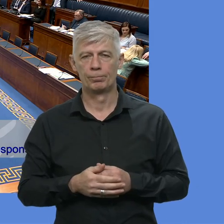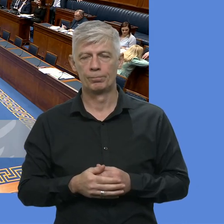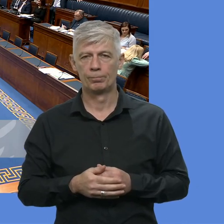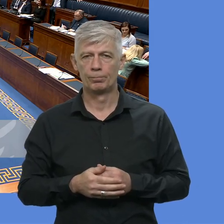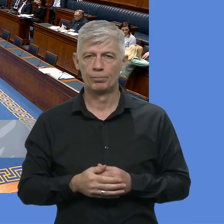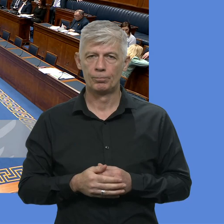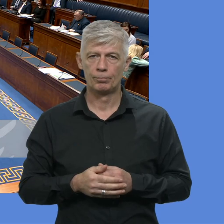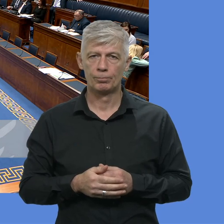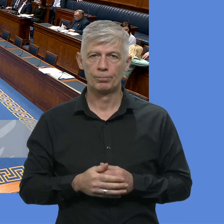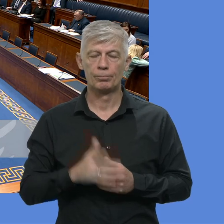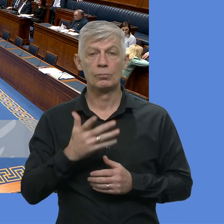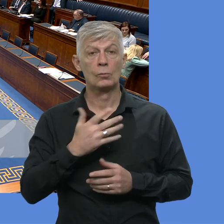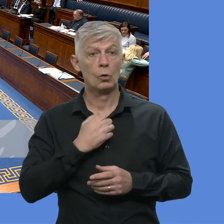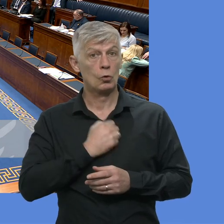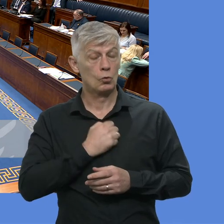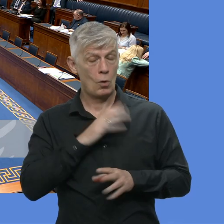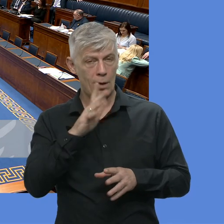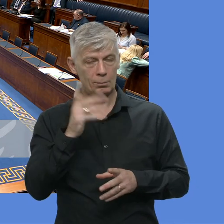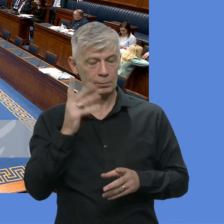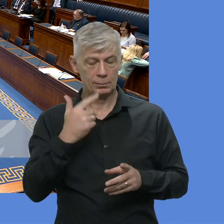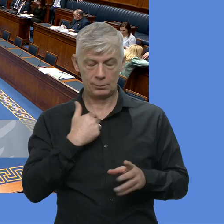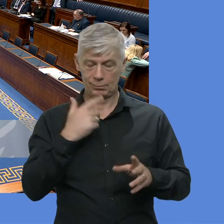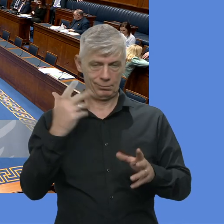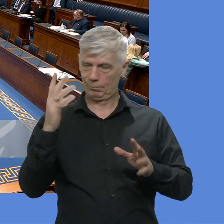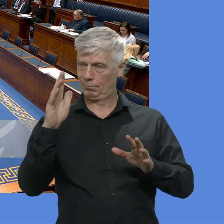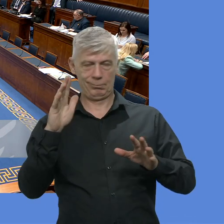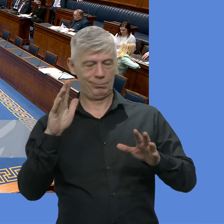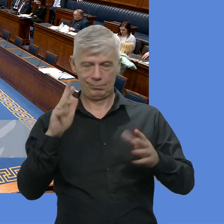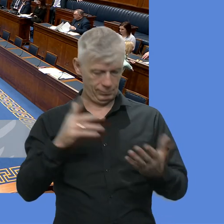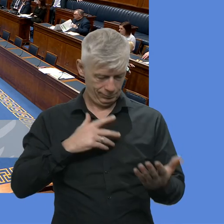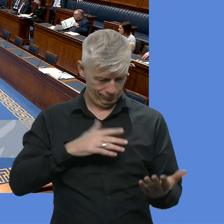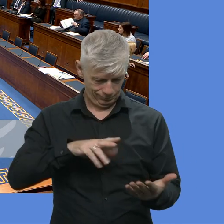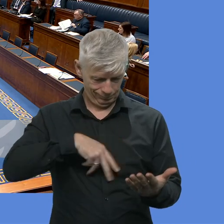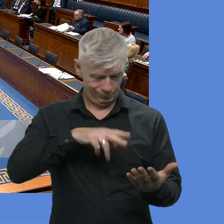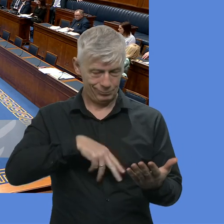Mr McCrossan. Very sorry, Mr Speaker, I was caught off guard in the moment there. This is trivia.